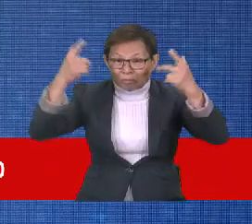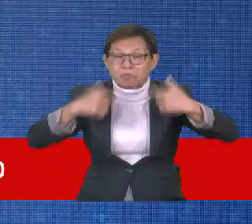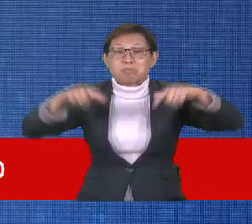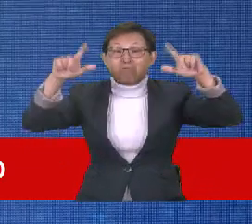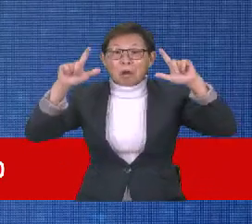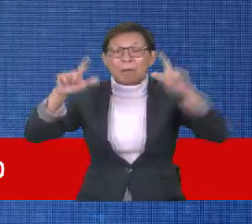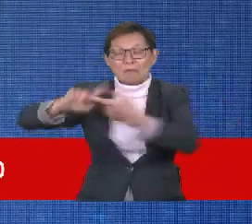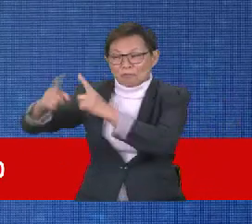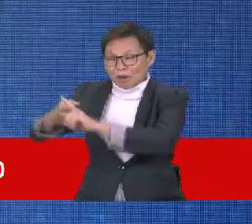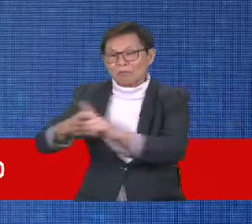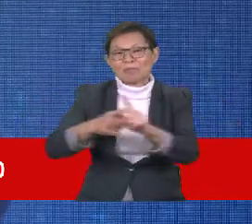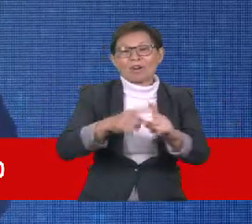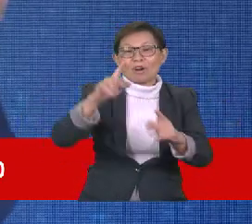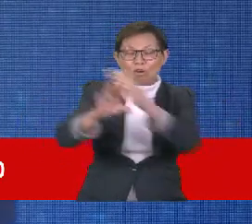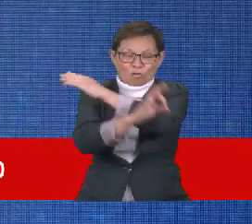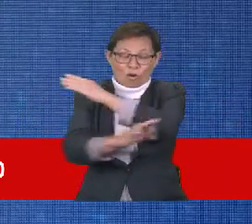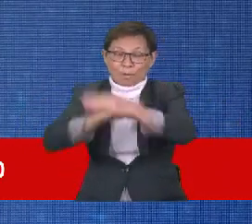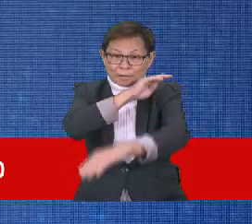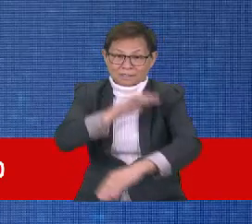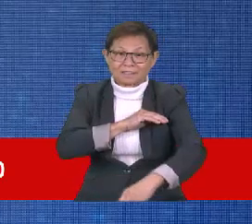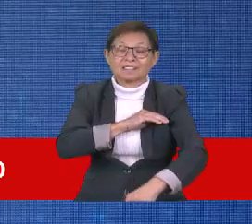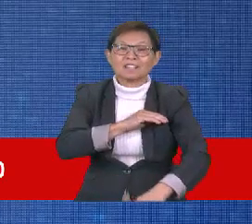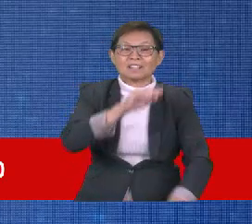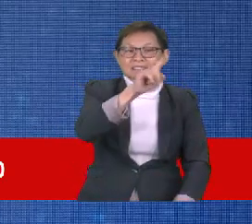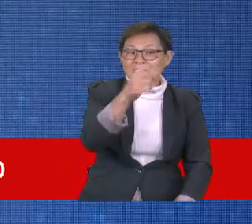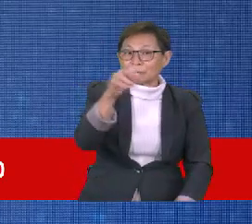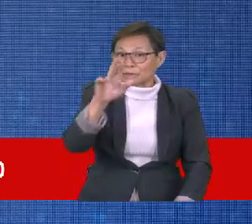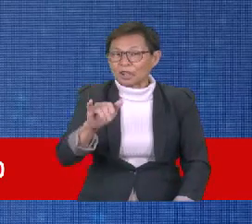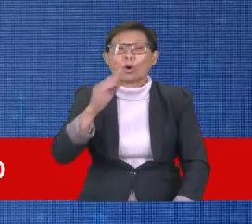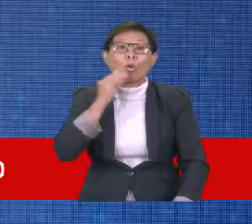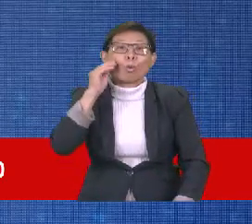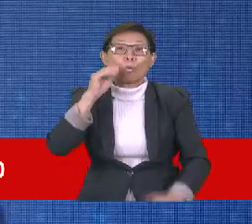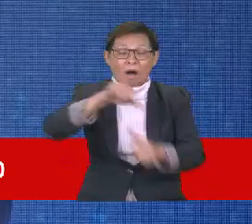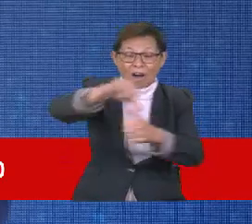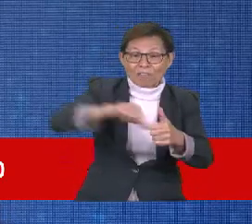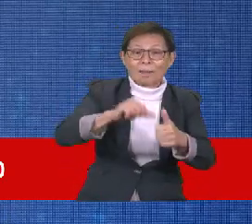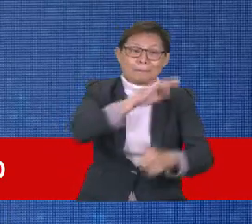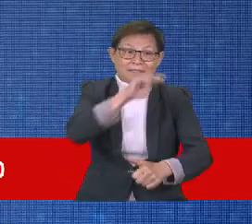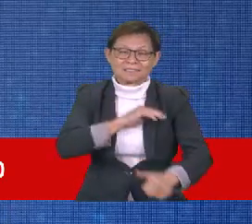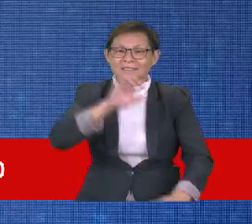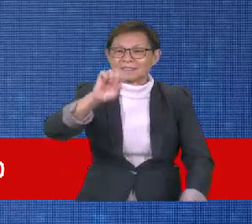Zamri is here, Home Affairs Minister Saifuddin, and